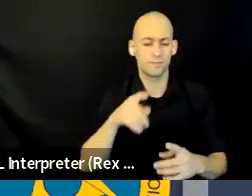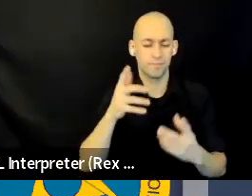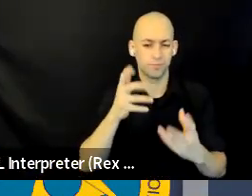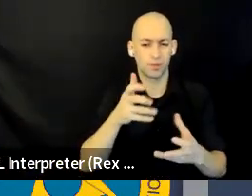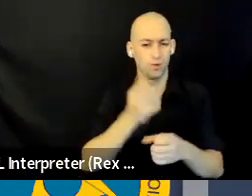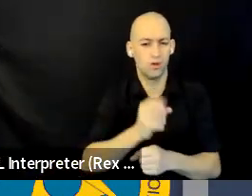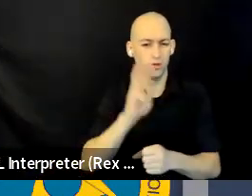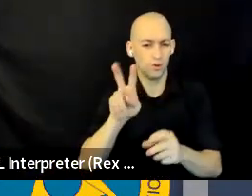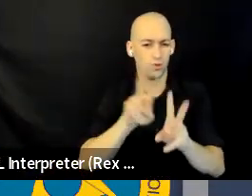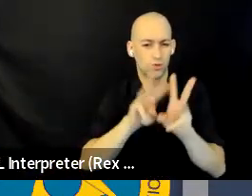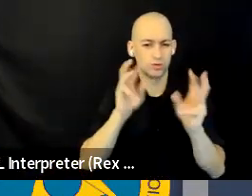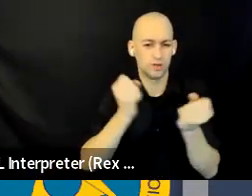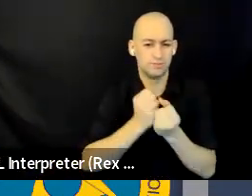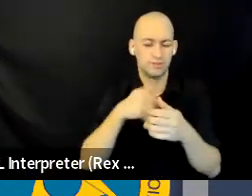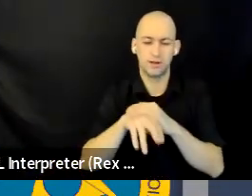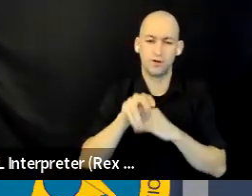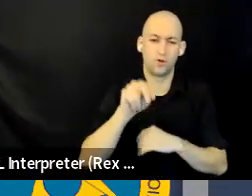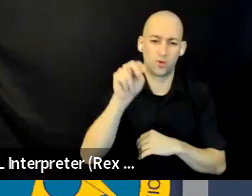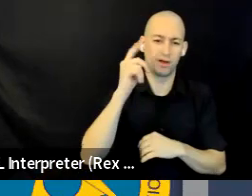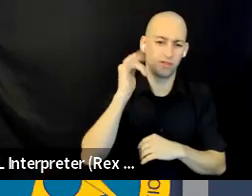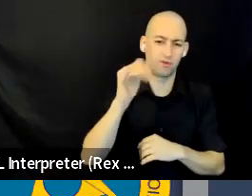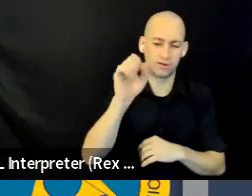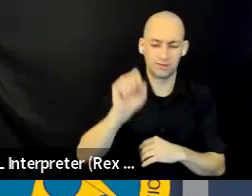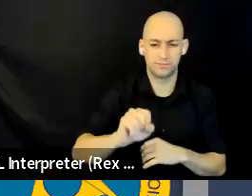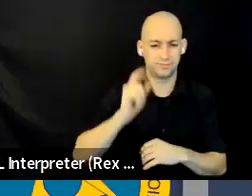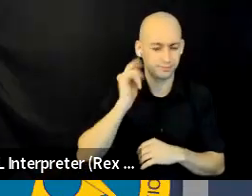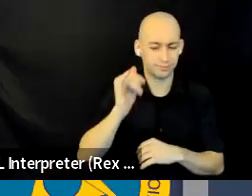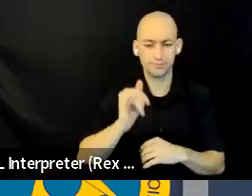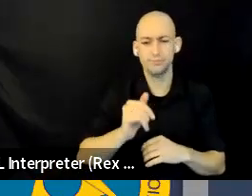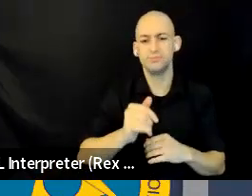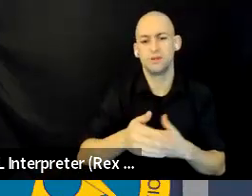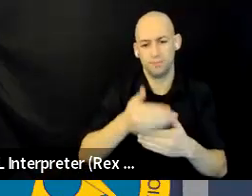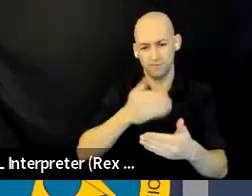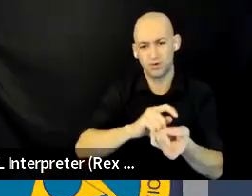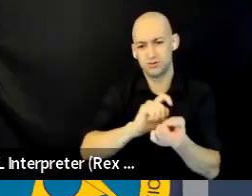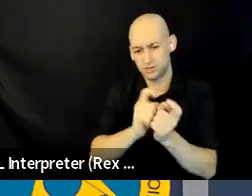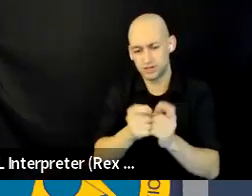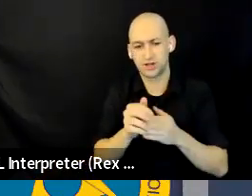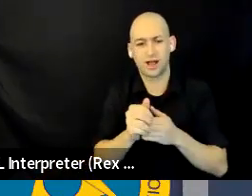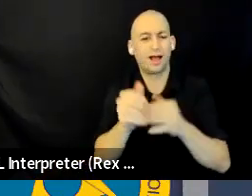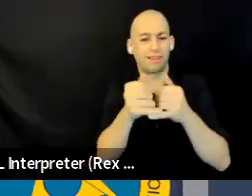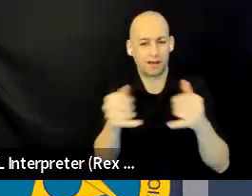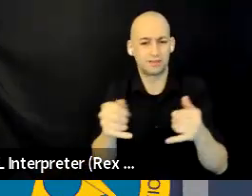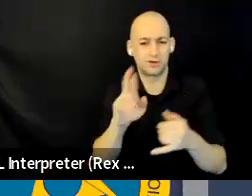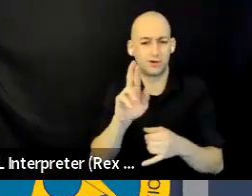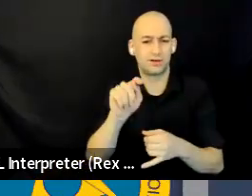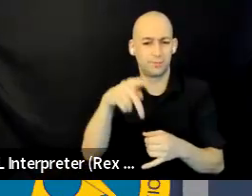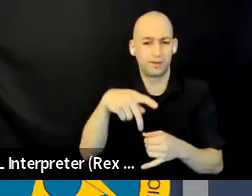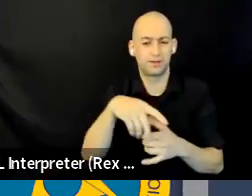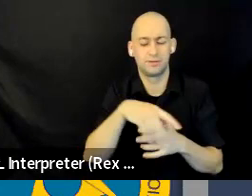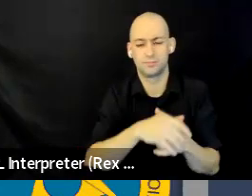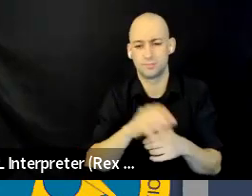California and one in Southern California, prior to amending the RTP guidelines. On October 6th,